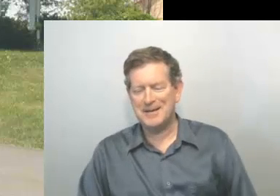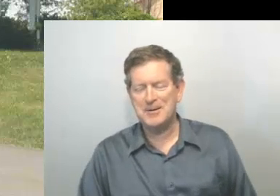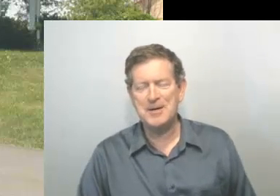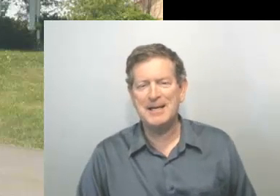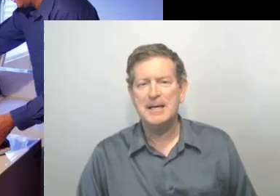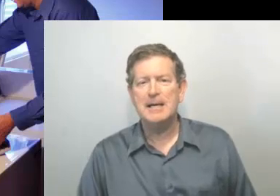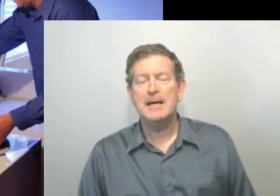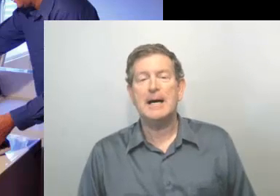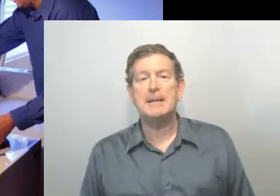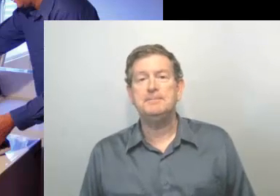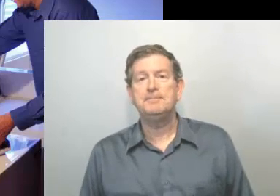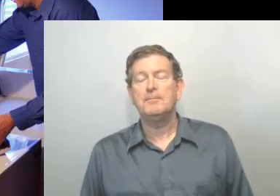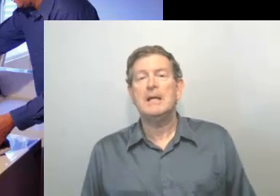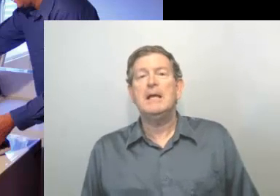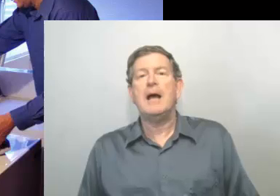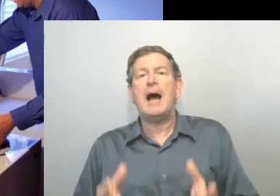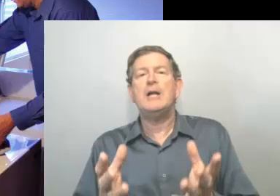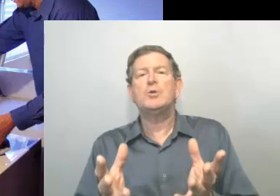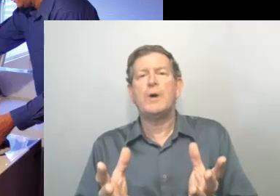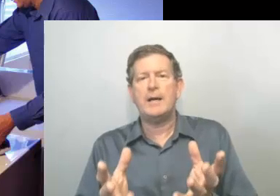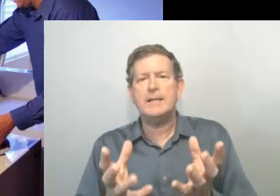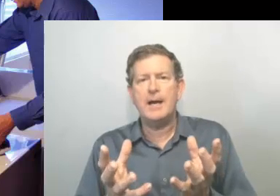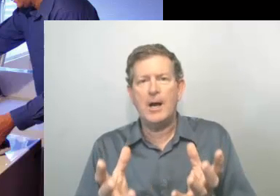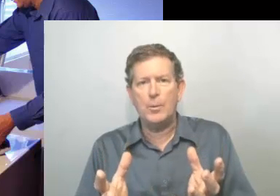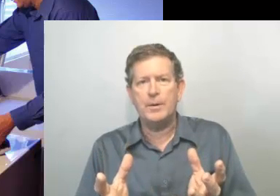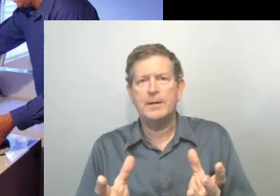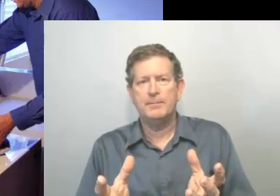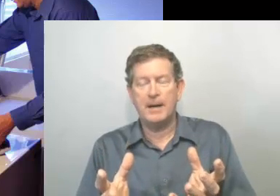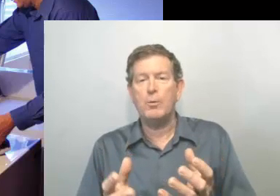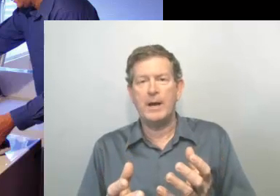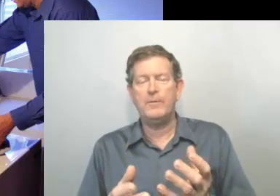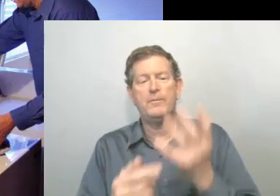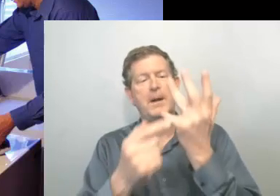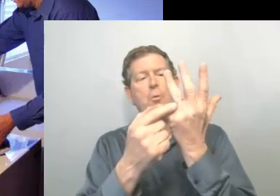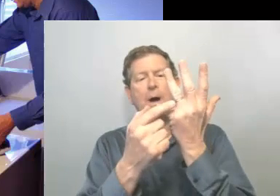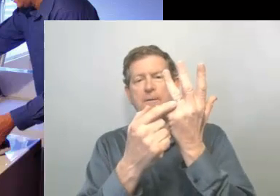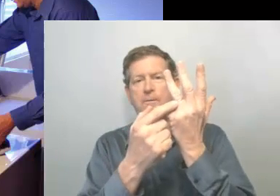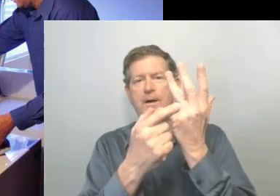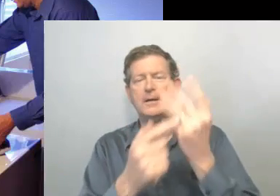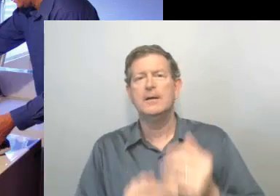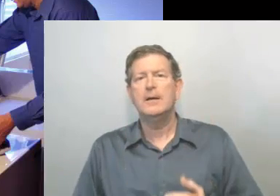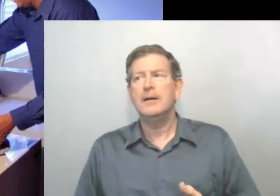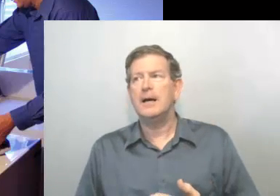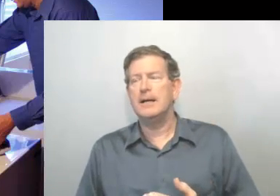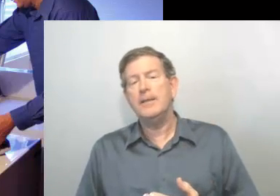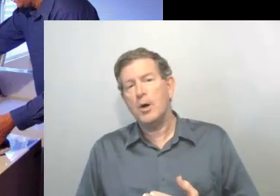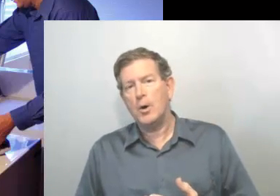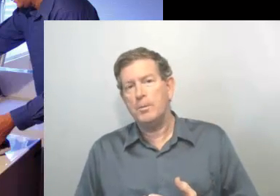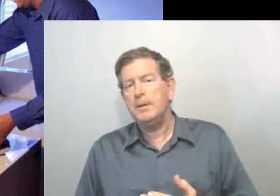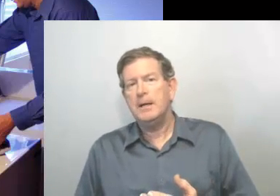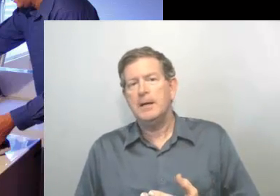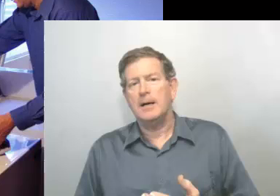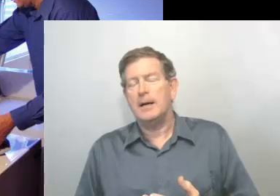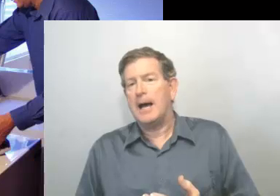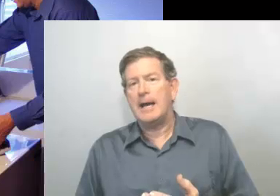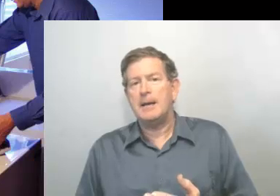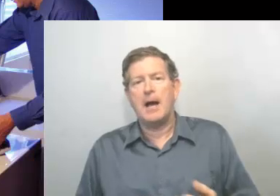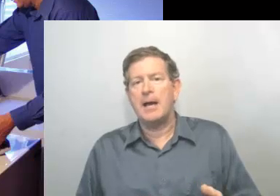Okay, good. I try to help my wife in the